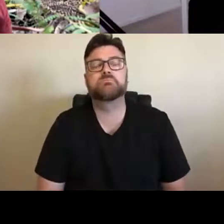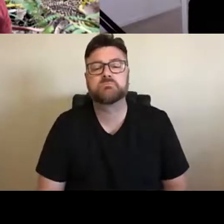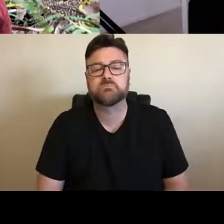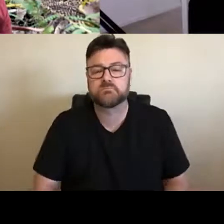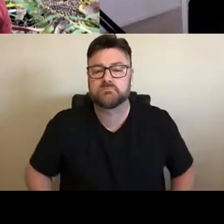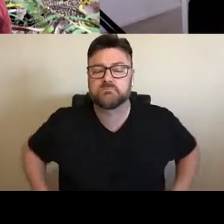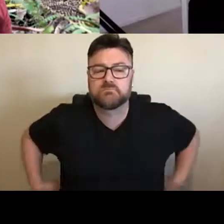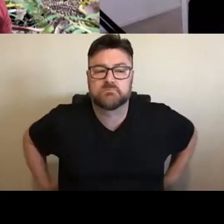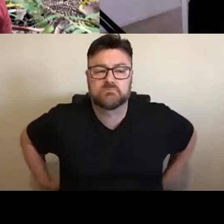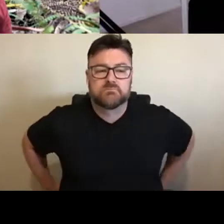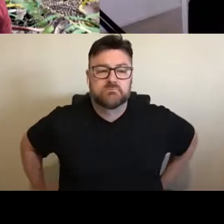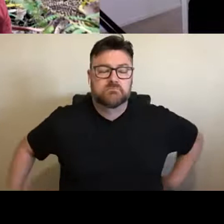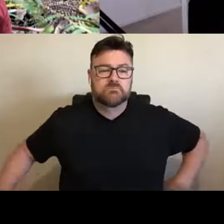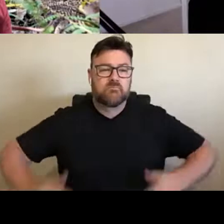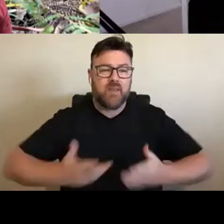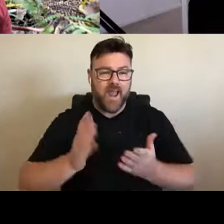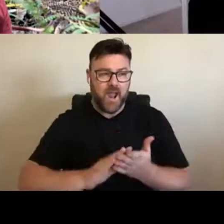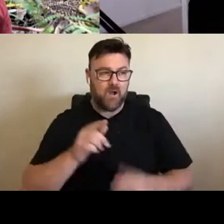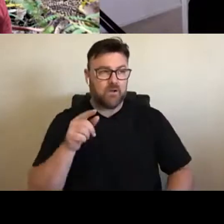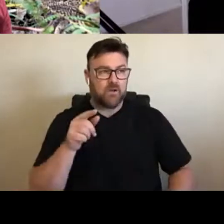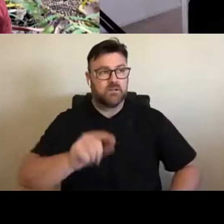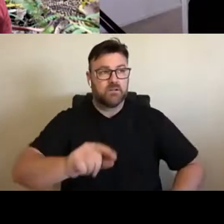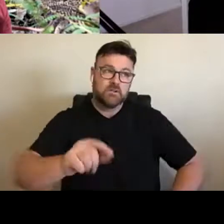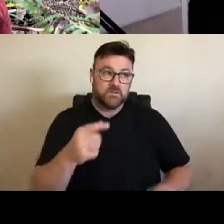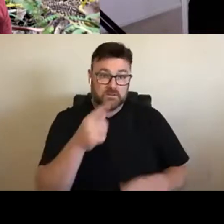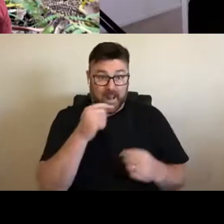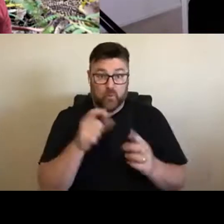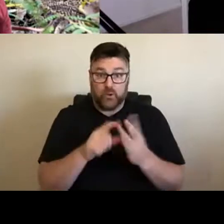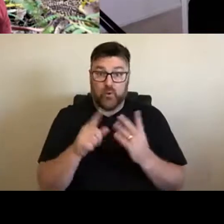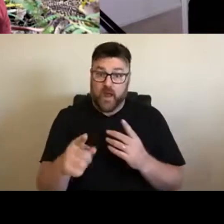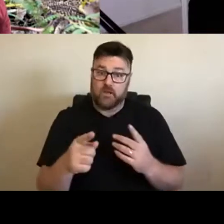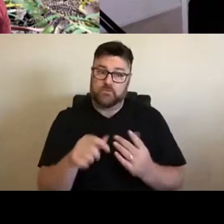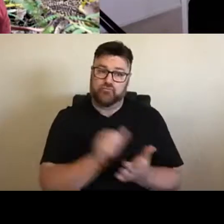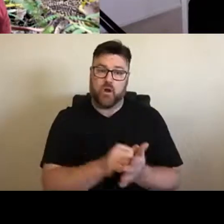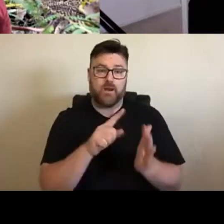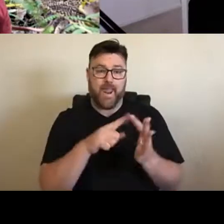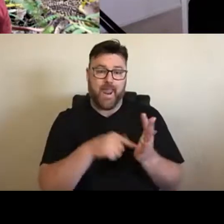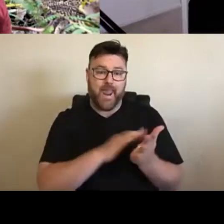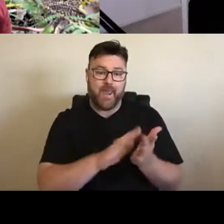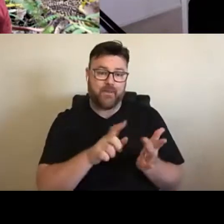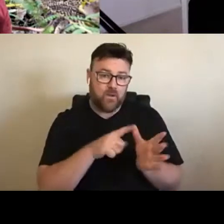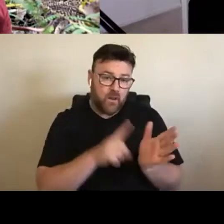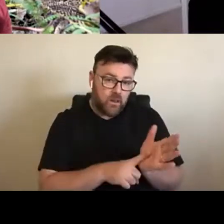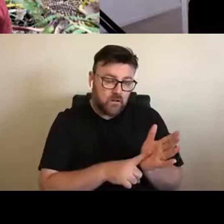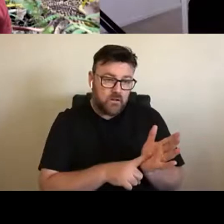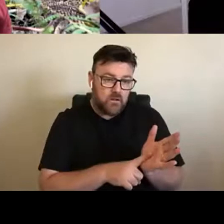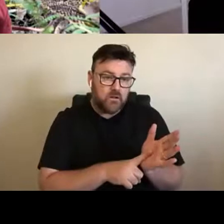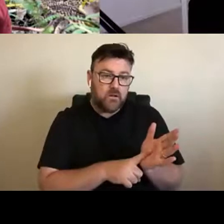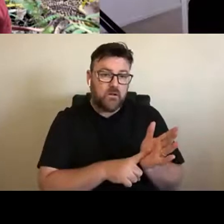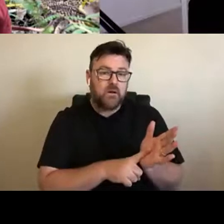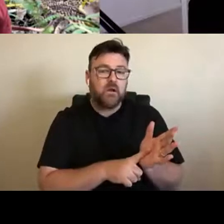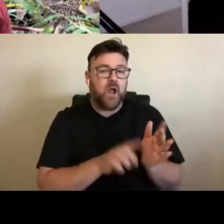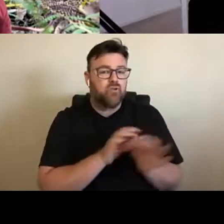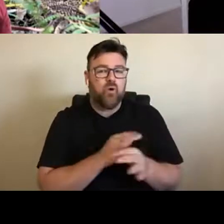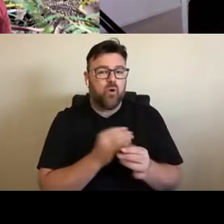in a way that is hopefully ethical and not further damaging